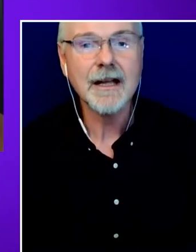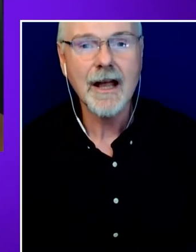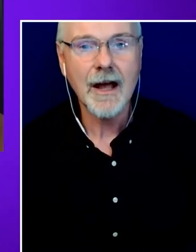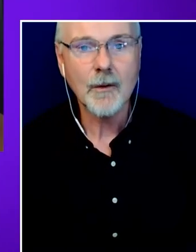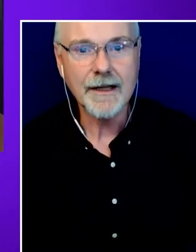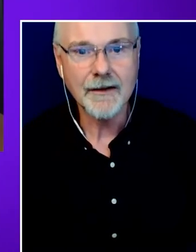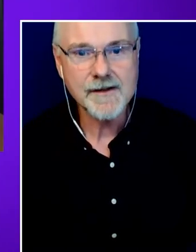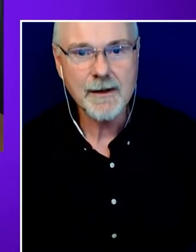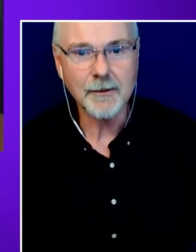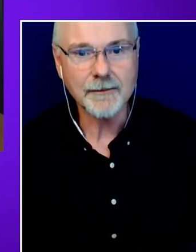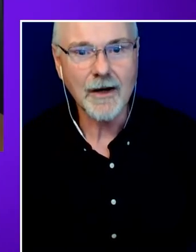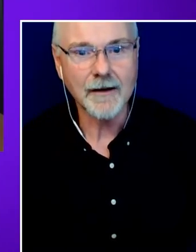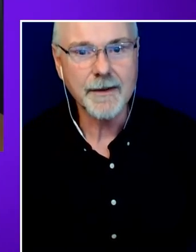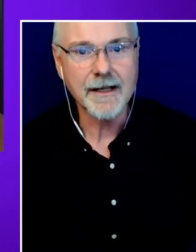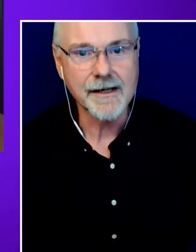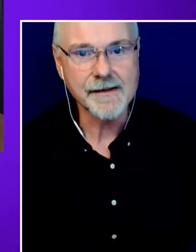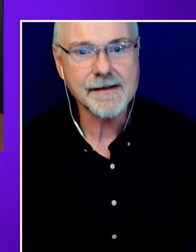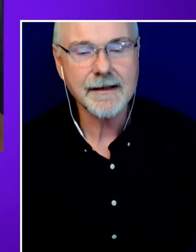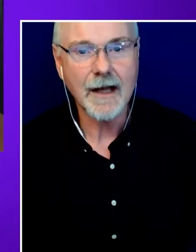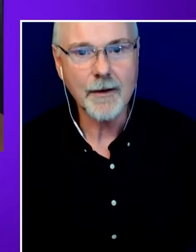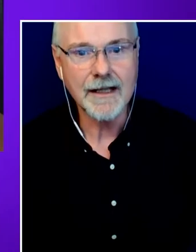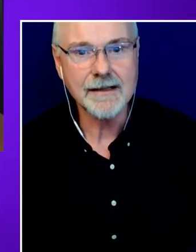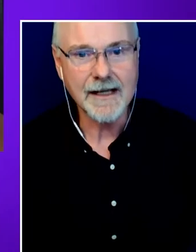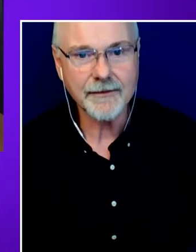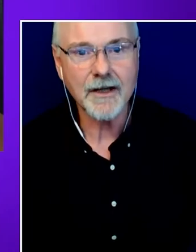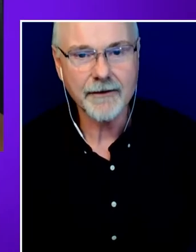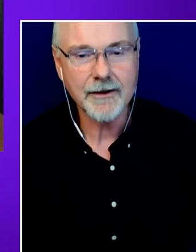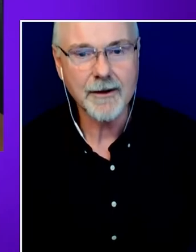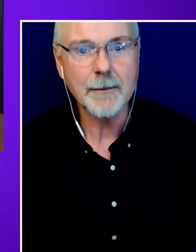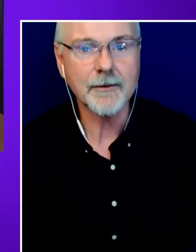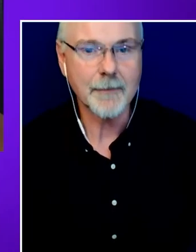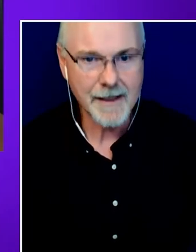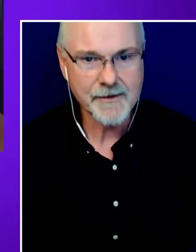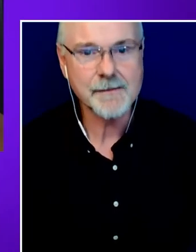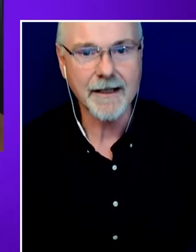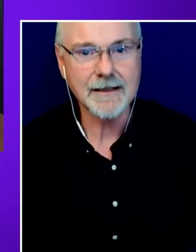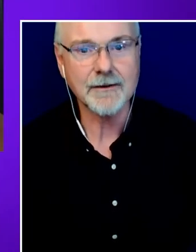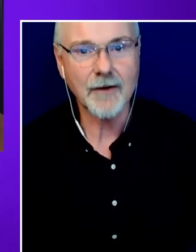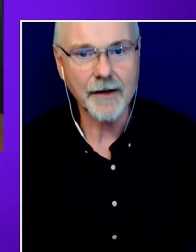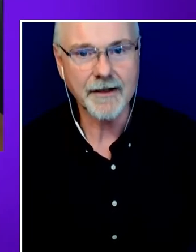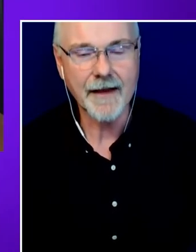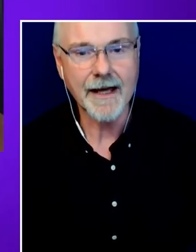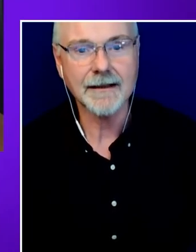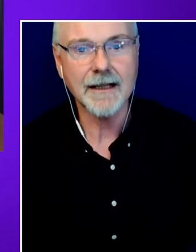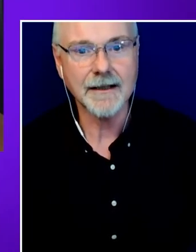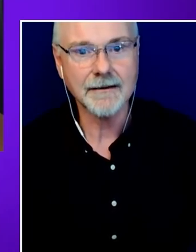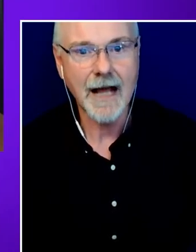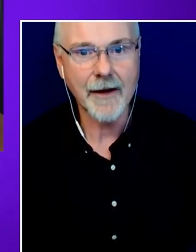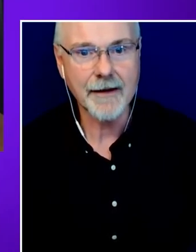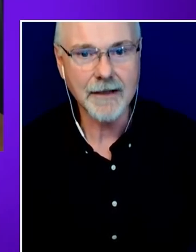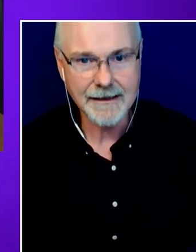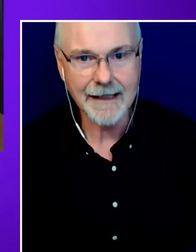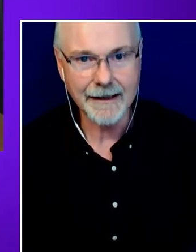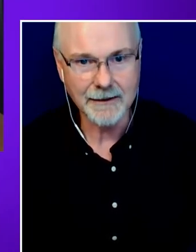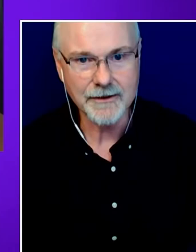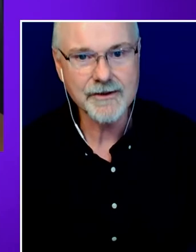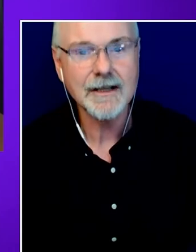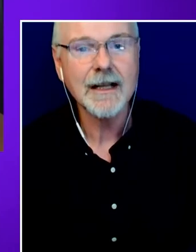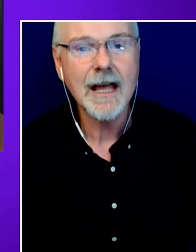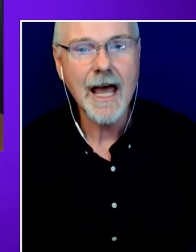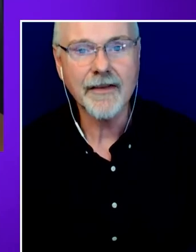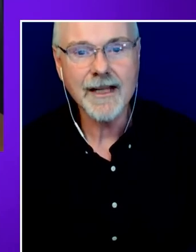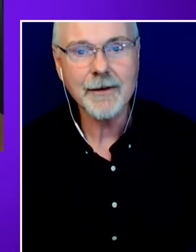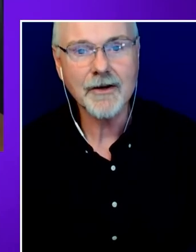UR. We need those people involved because we need deaf and hard of hearing people, from my perspective, involved in that and how they write that